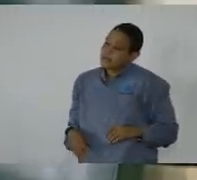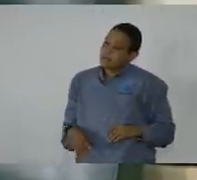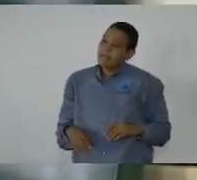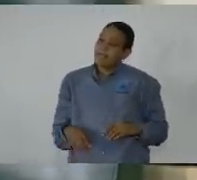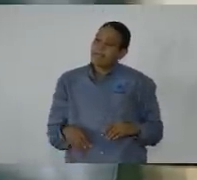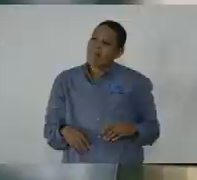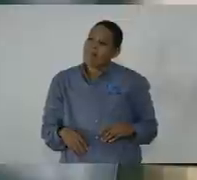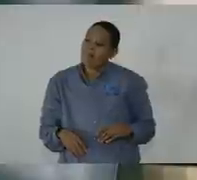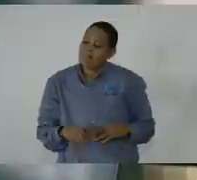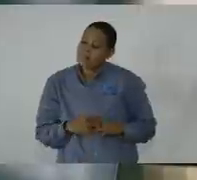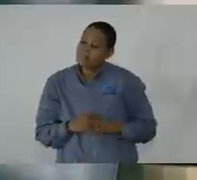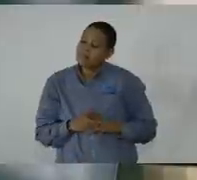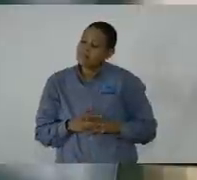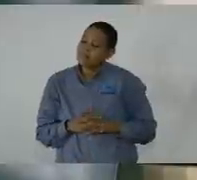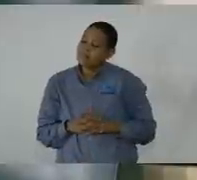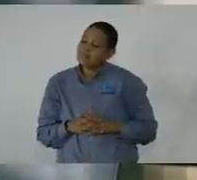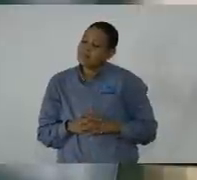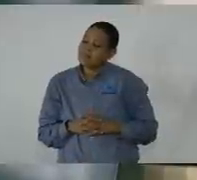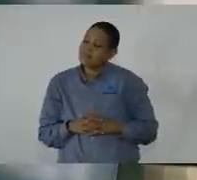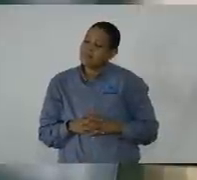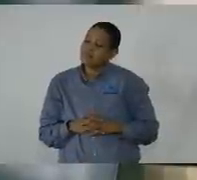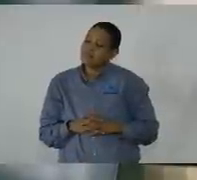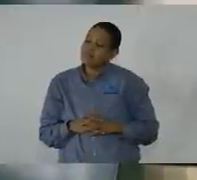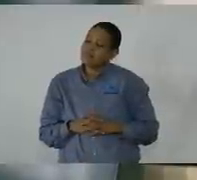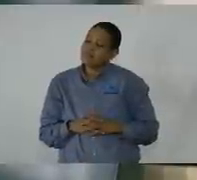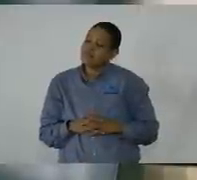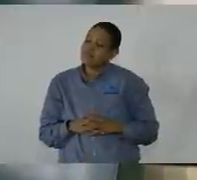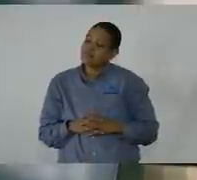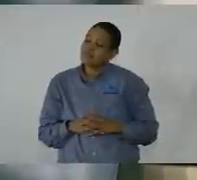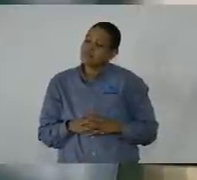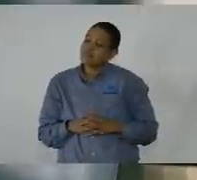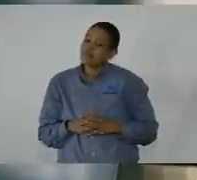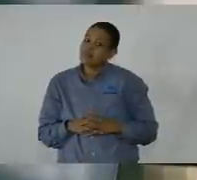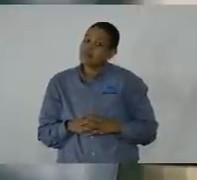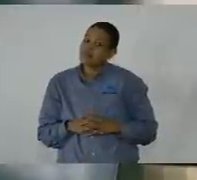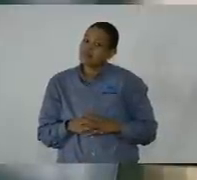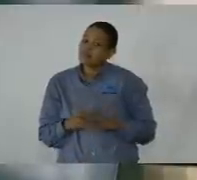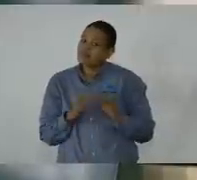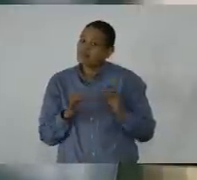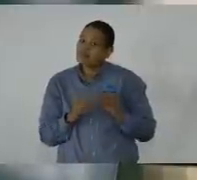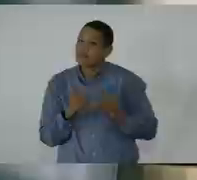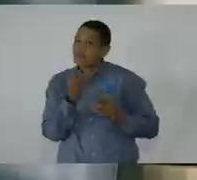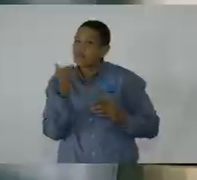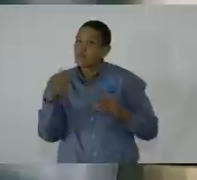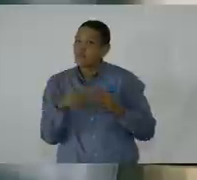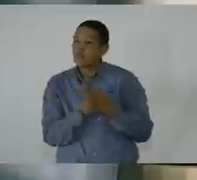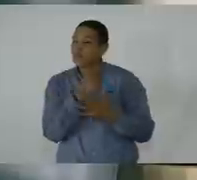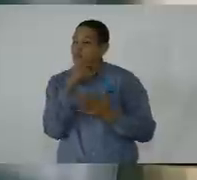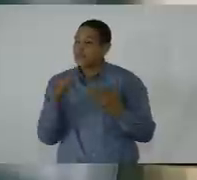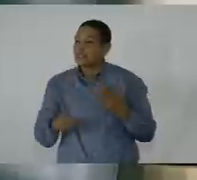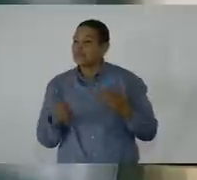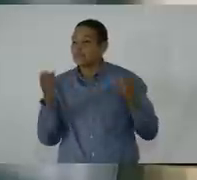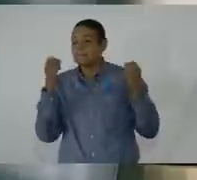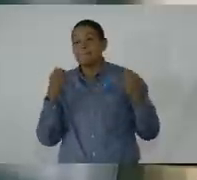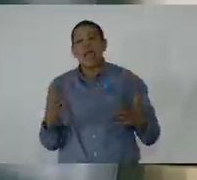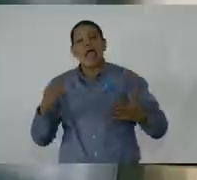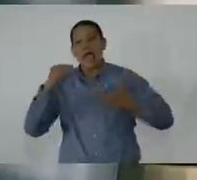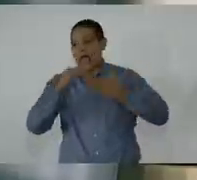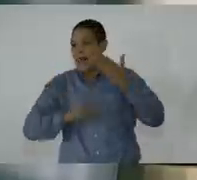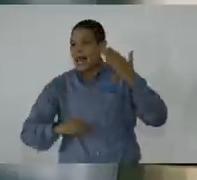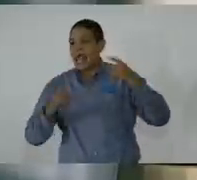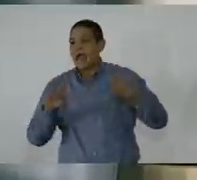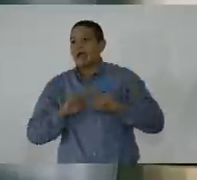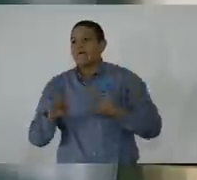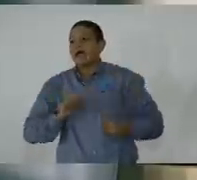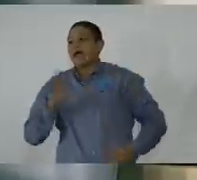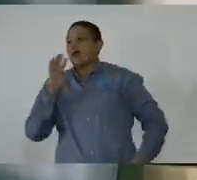I wanted us to raise a few of the new initiatives. There are so many. But